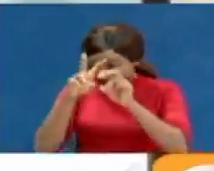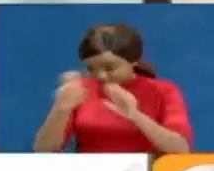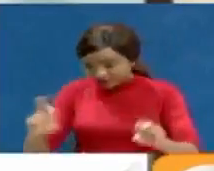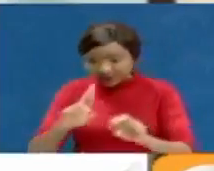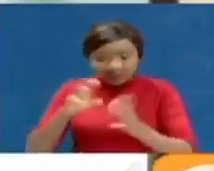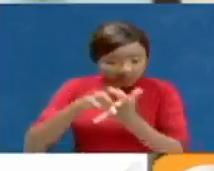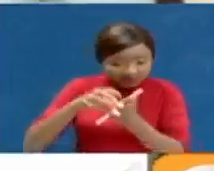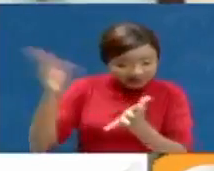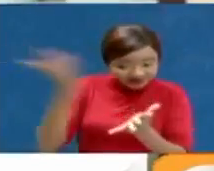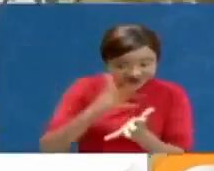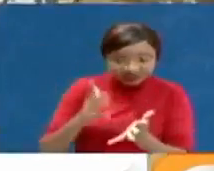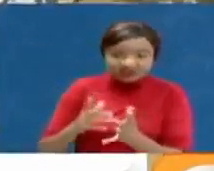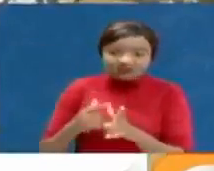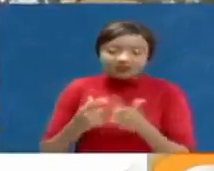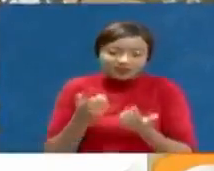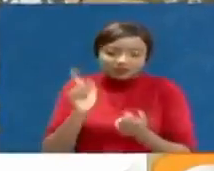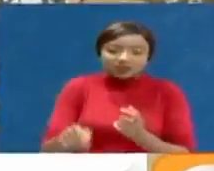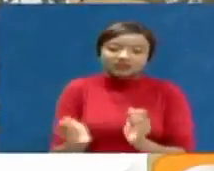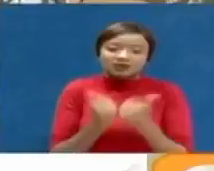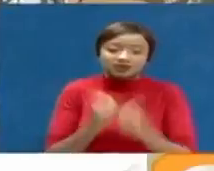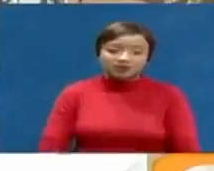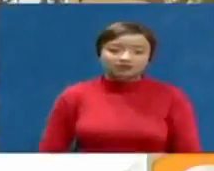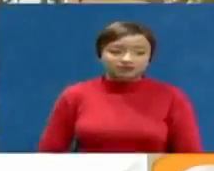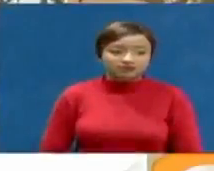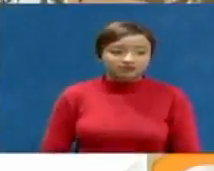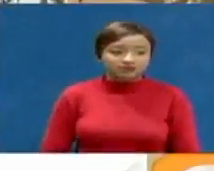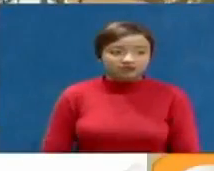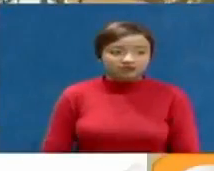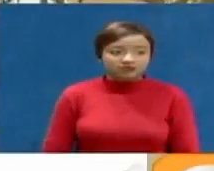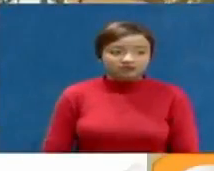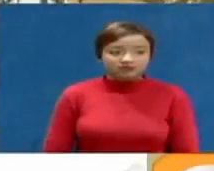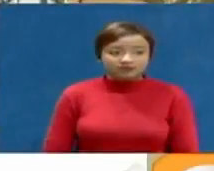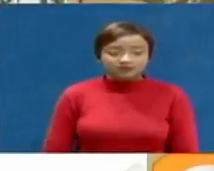outcome of the case, then that should happen. Sam Gituku, Citizen TV, Nairobi.